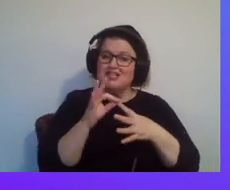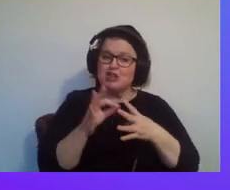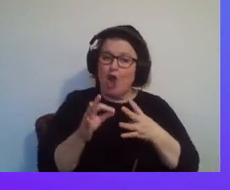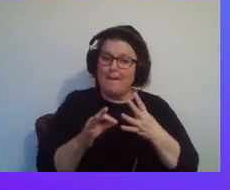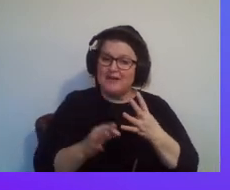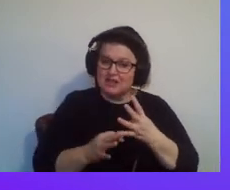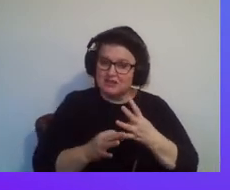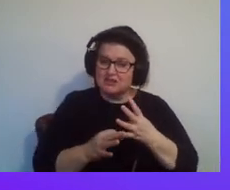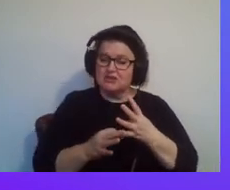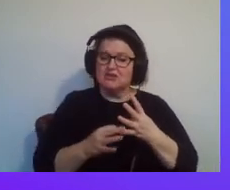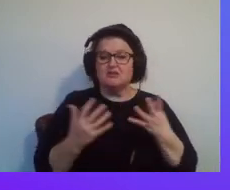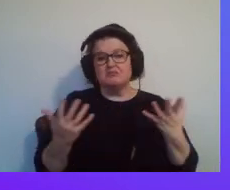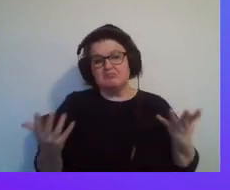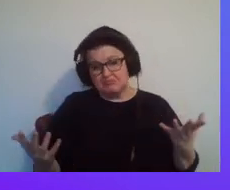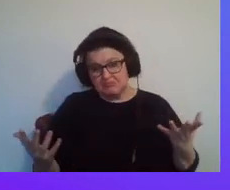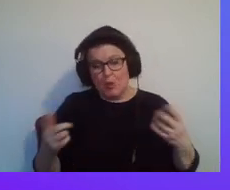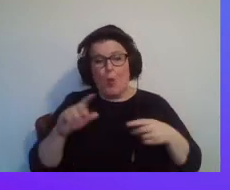alongside, let's say, the genetic